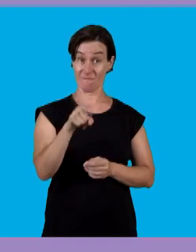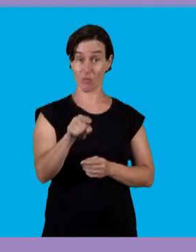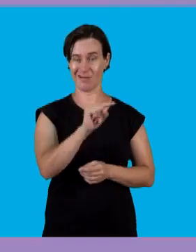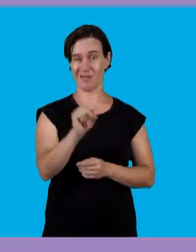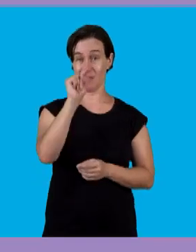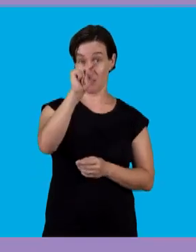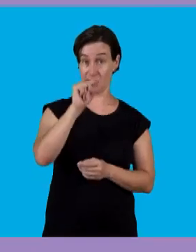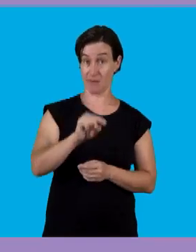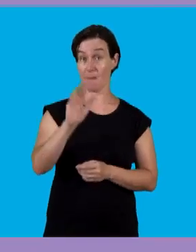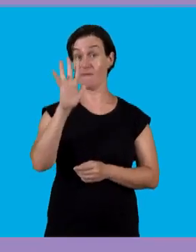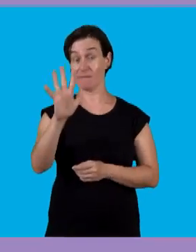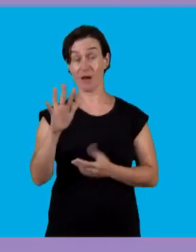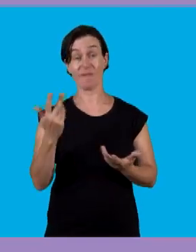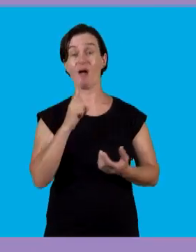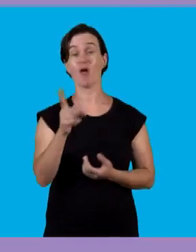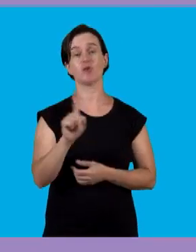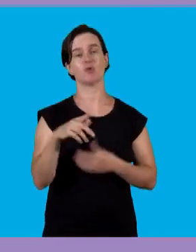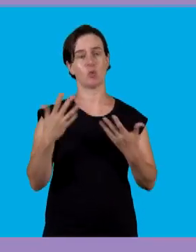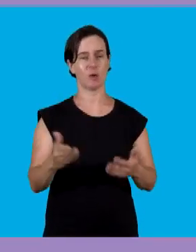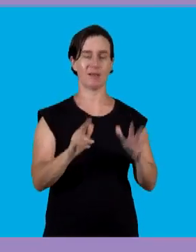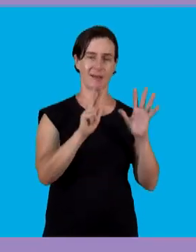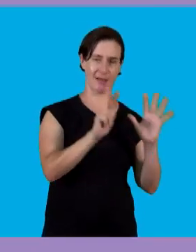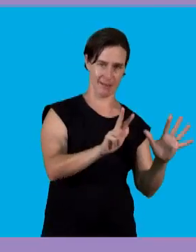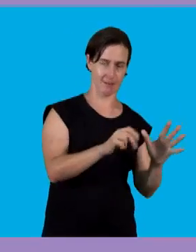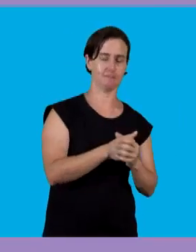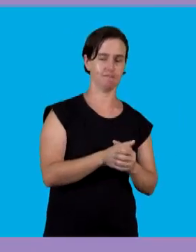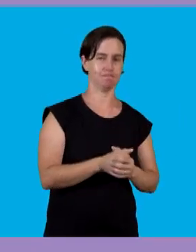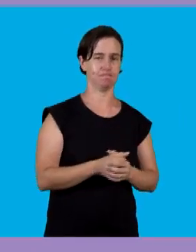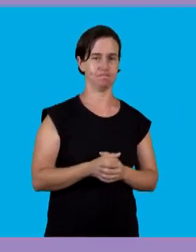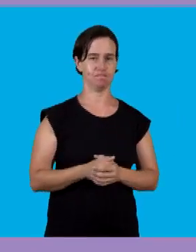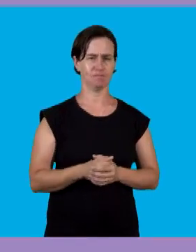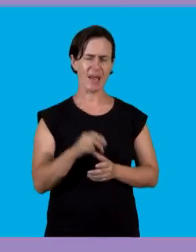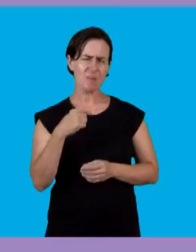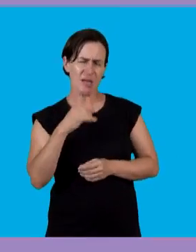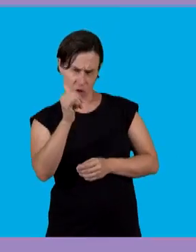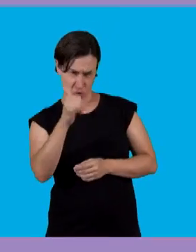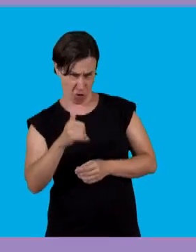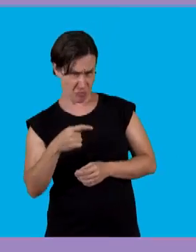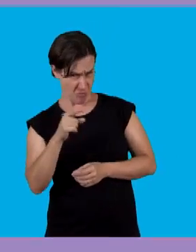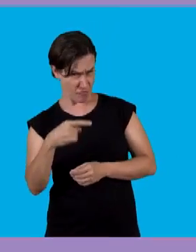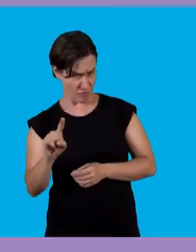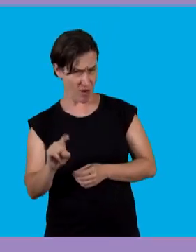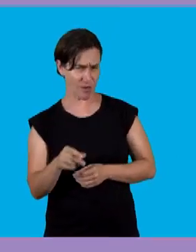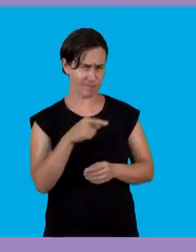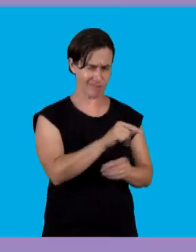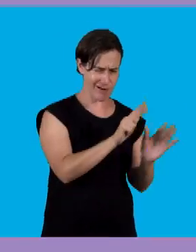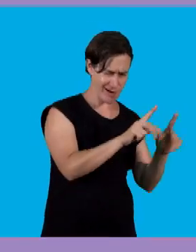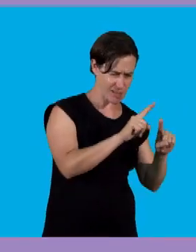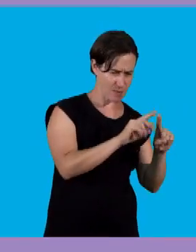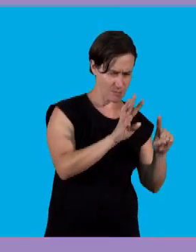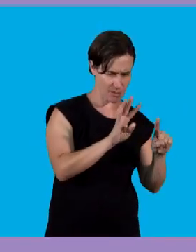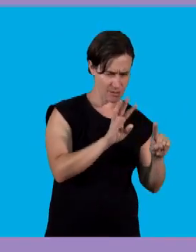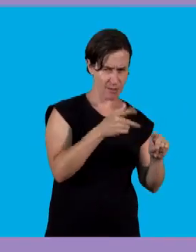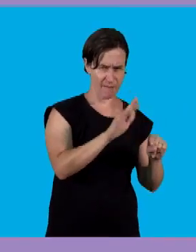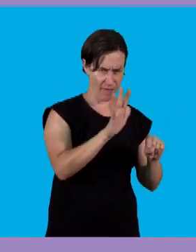are going to divide by 5. That is going to give us an 8. And if we just check, 8 multiplied by 5 is